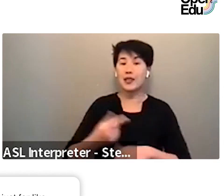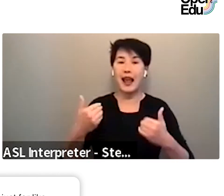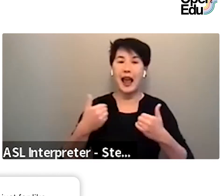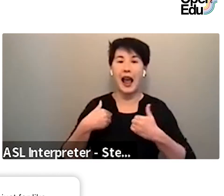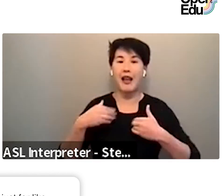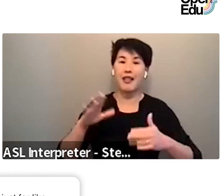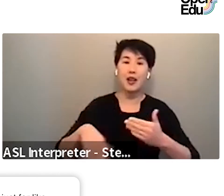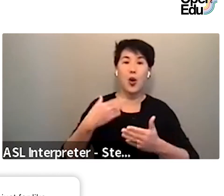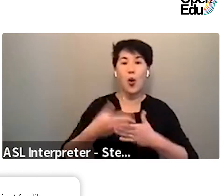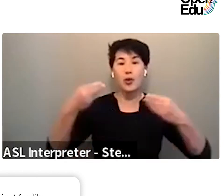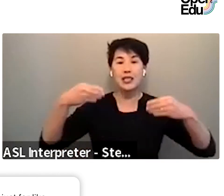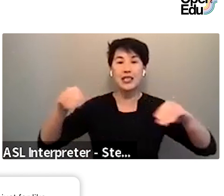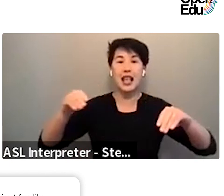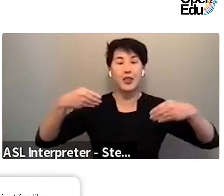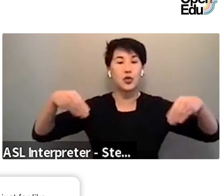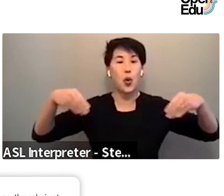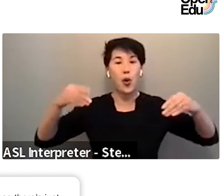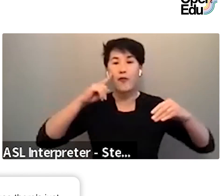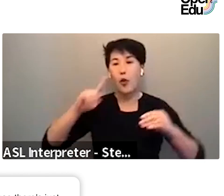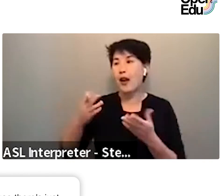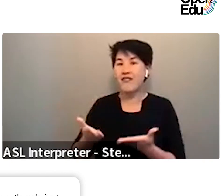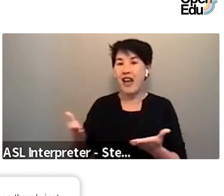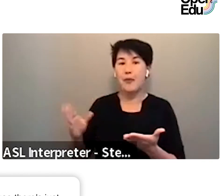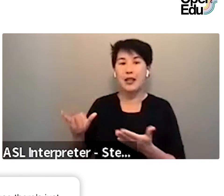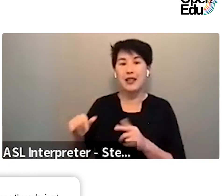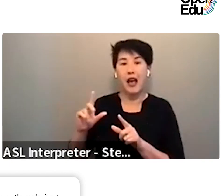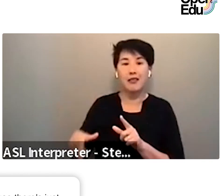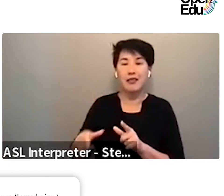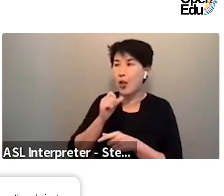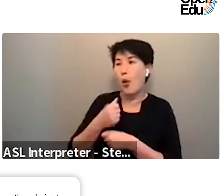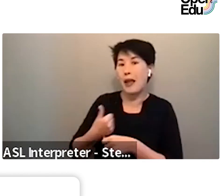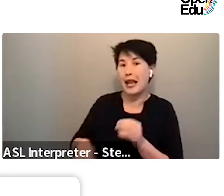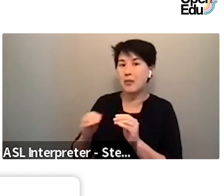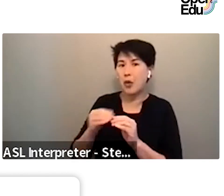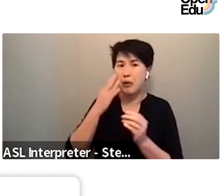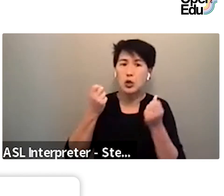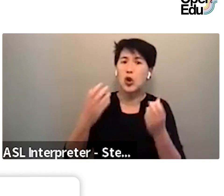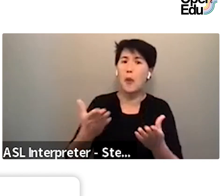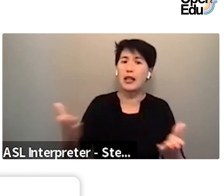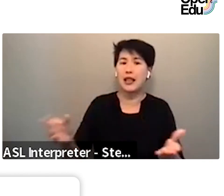wholesale storefront just for like discontinued fabrics and things, because there's just massive amounts out there.